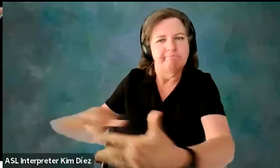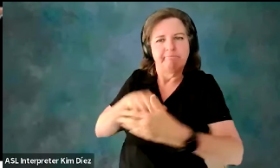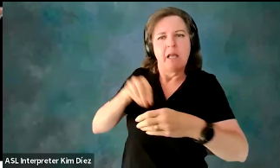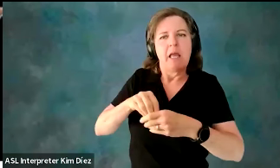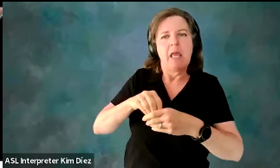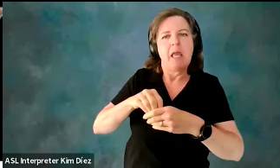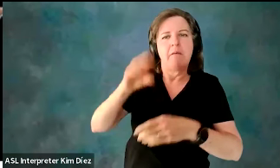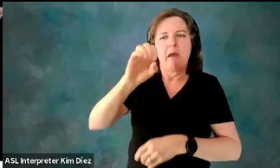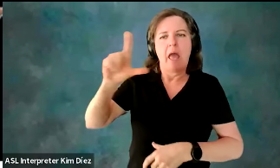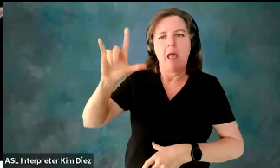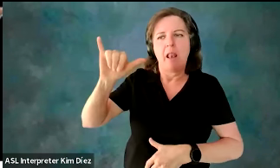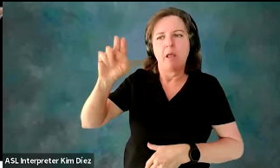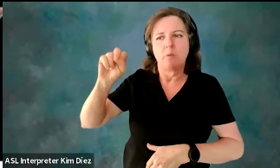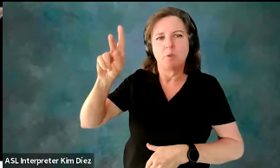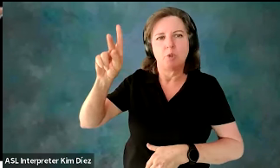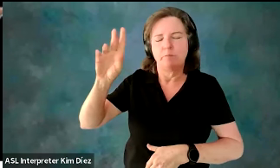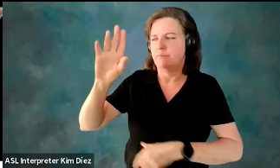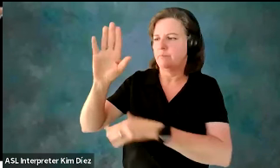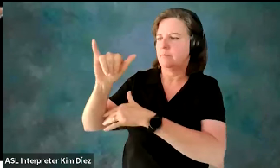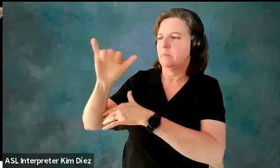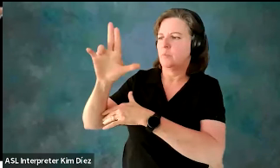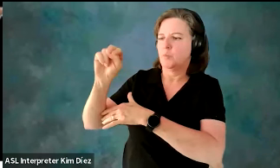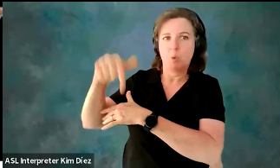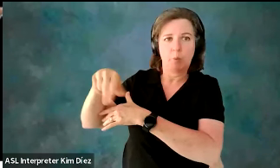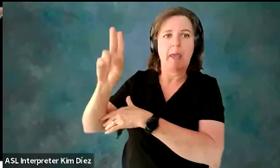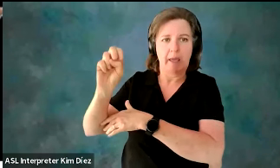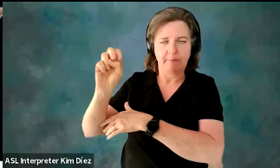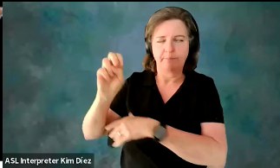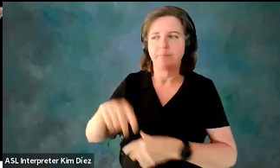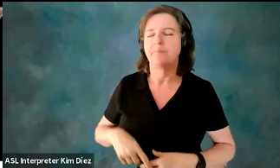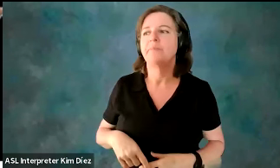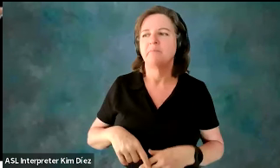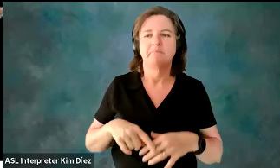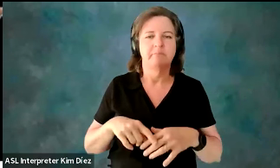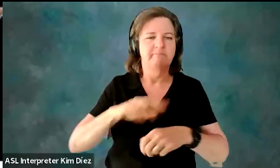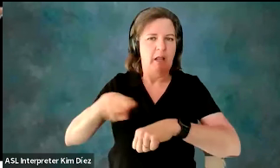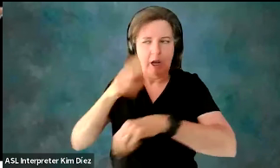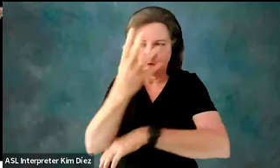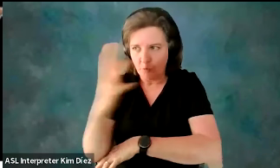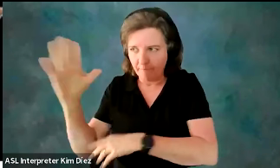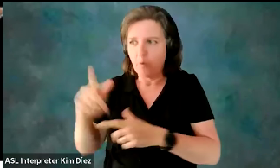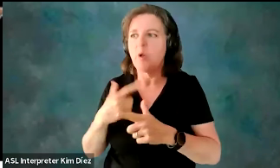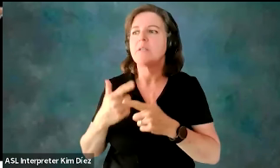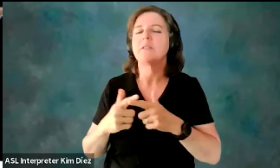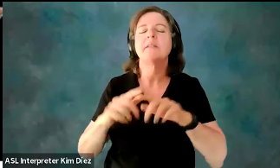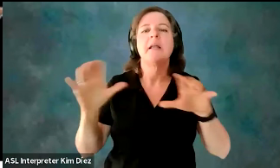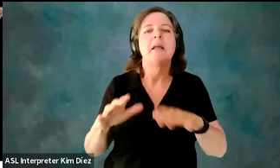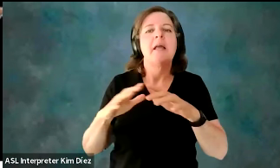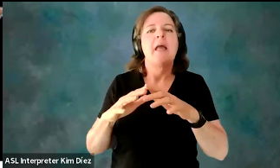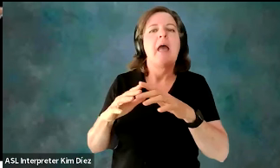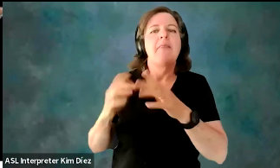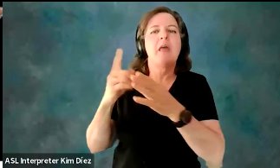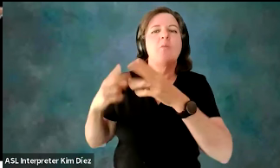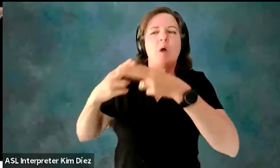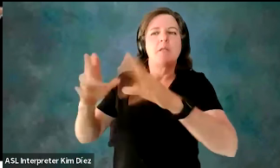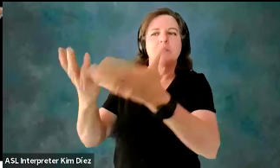researching in the area of Luquillo and El Yunque, and we started also working